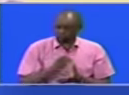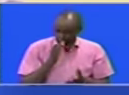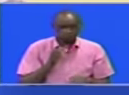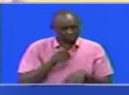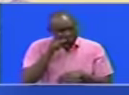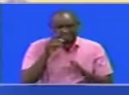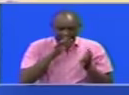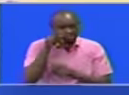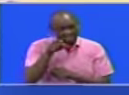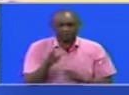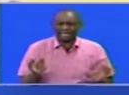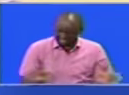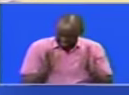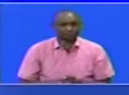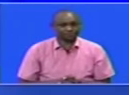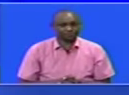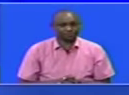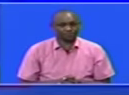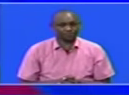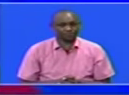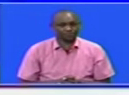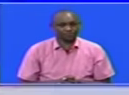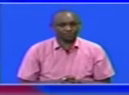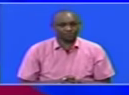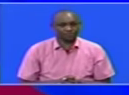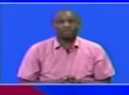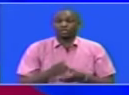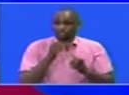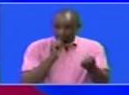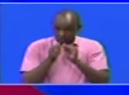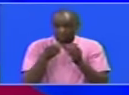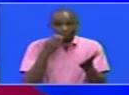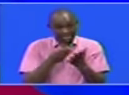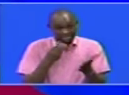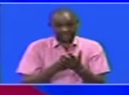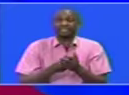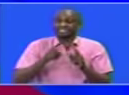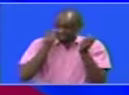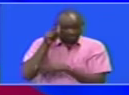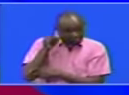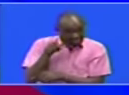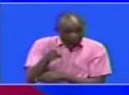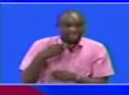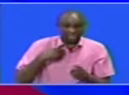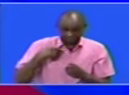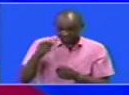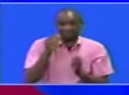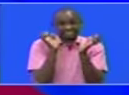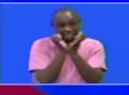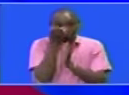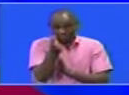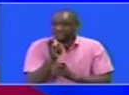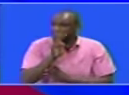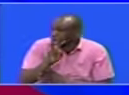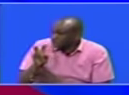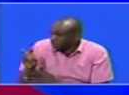it's something that is very encouraging. The Sports Pesa All-Stars team toured the KCOM Stadium for the first